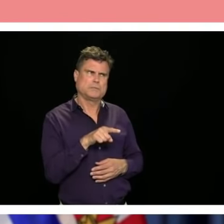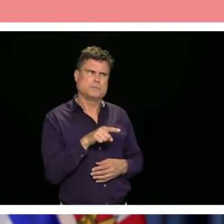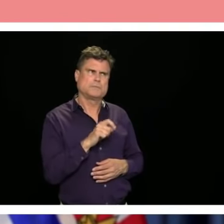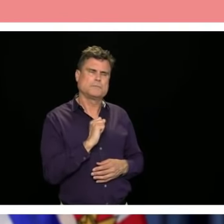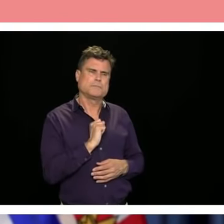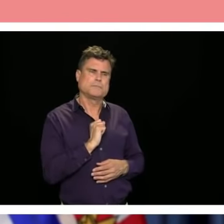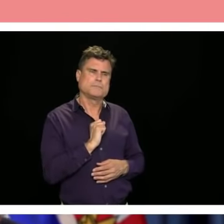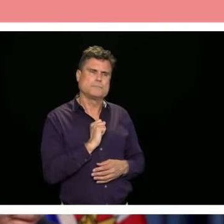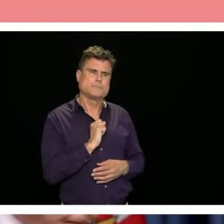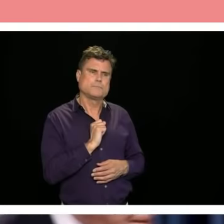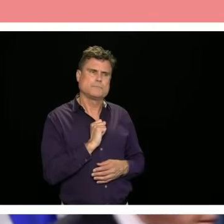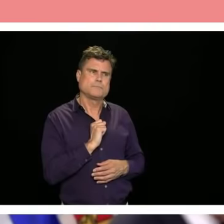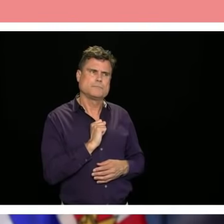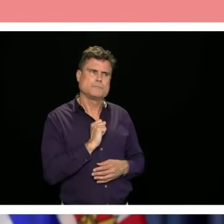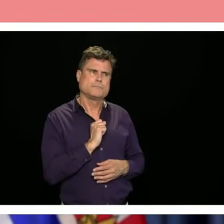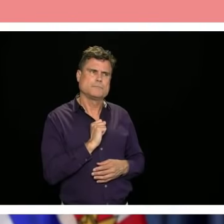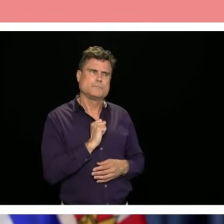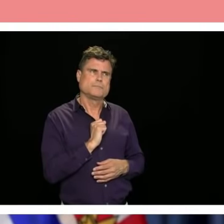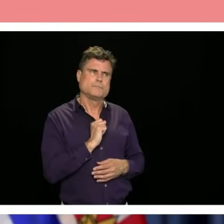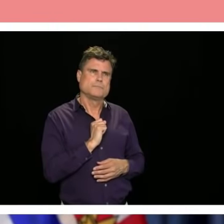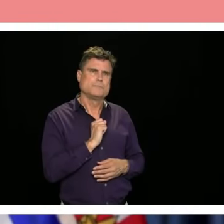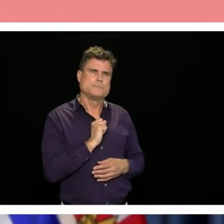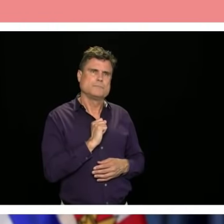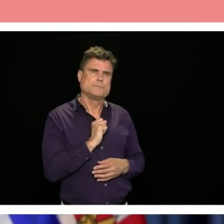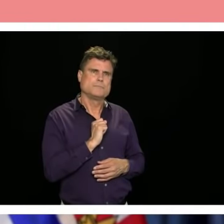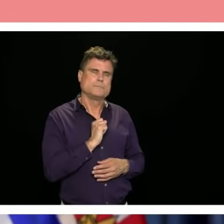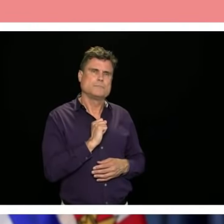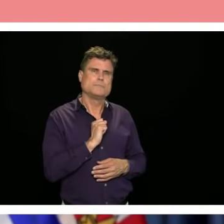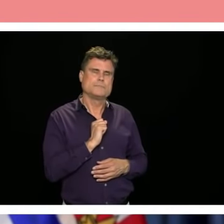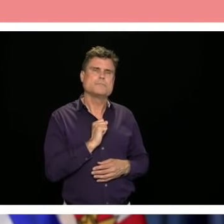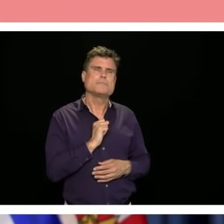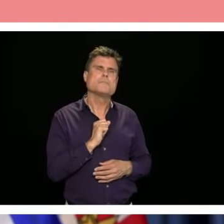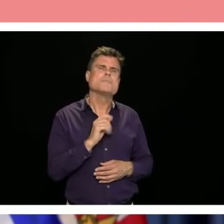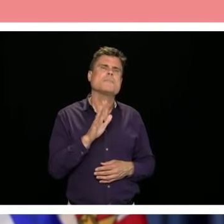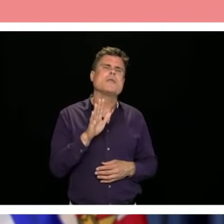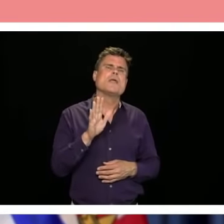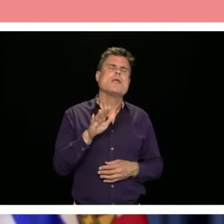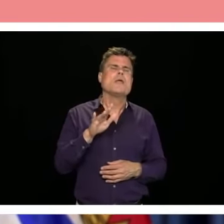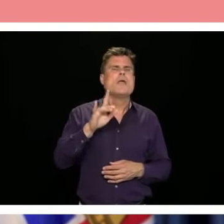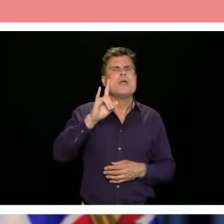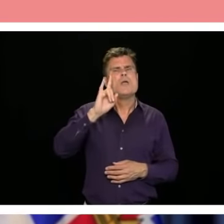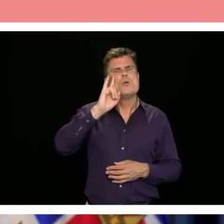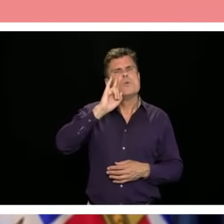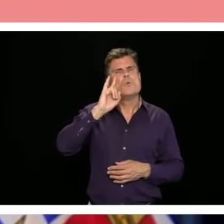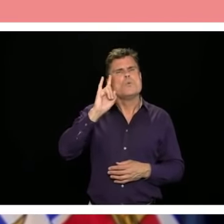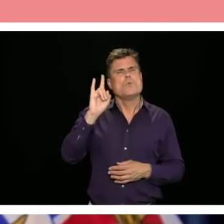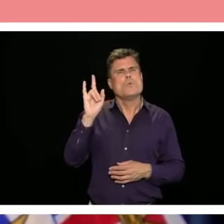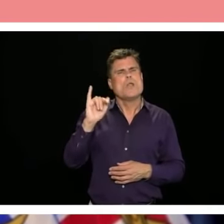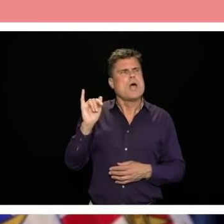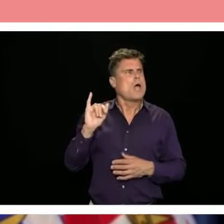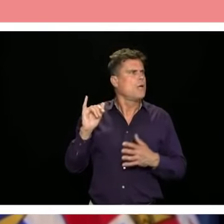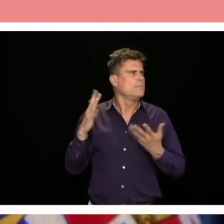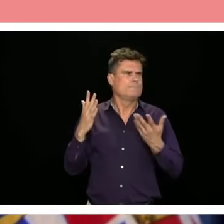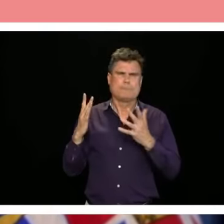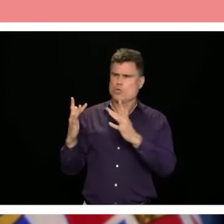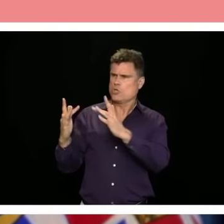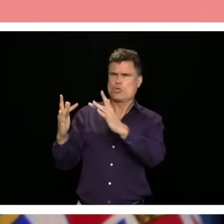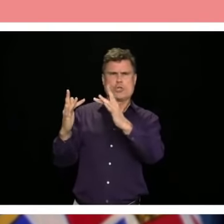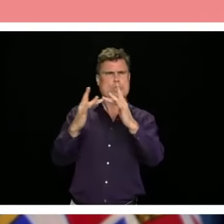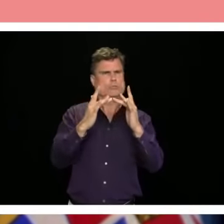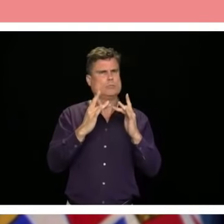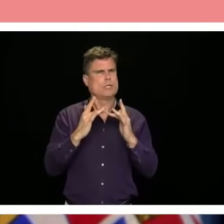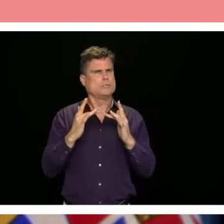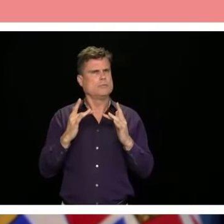questions. Thank you. As a reminder to everybody on the phone, please press star 1 to enter the queue. You are limited to one question